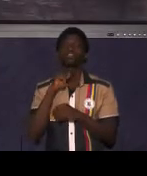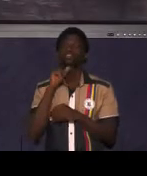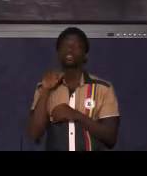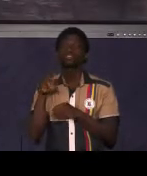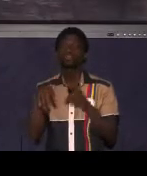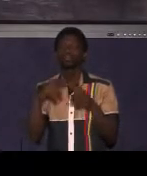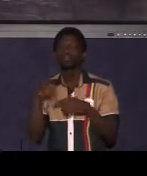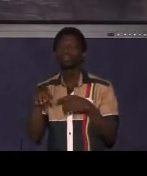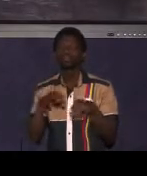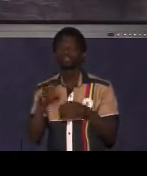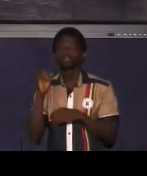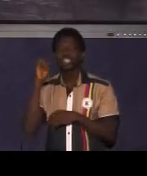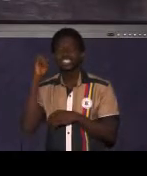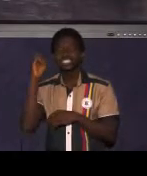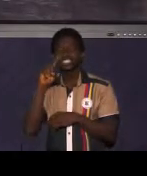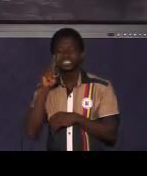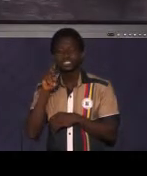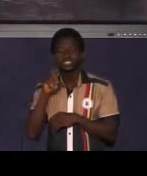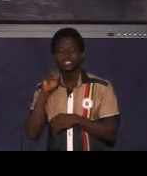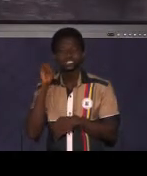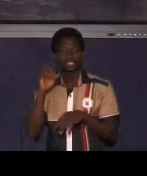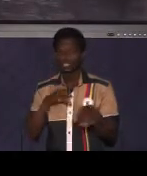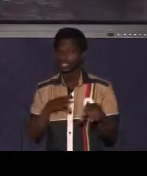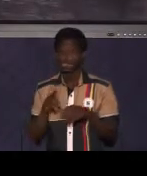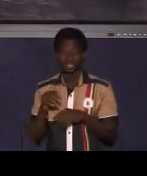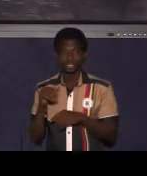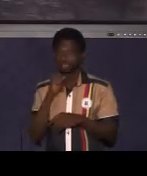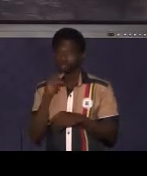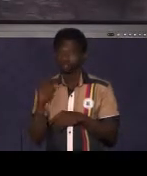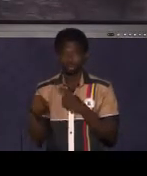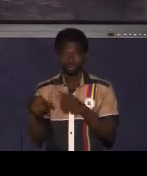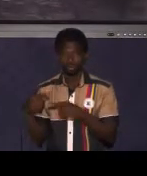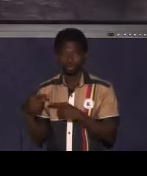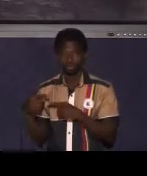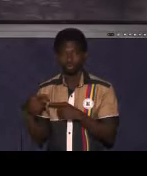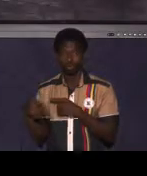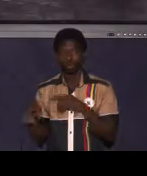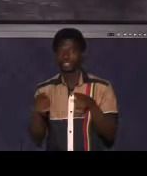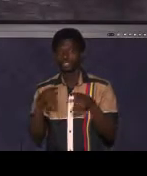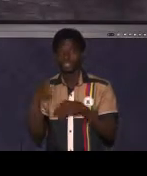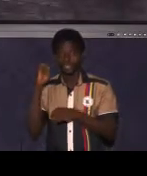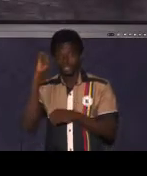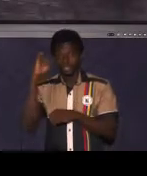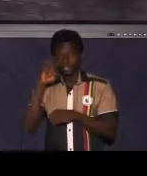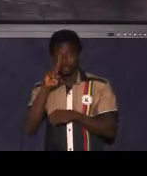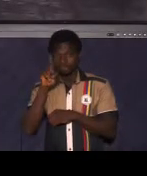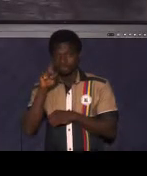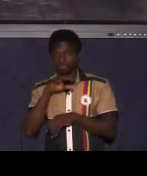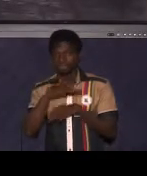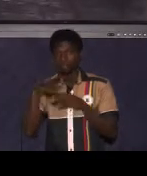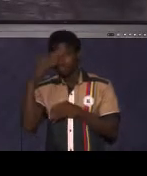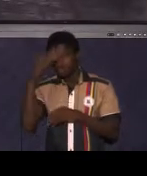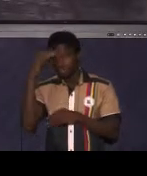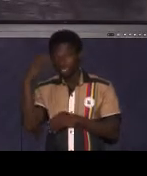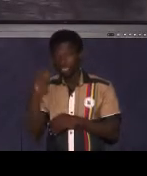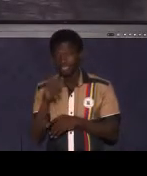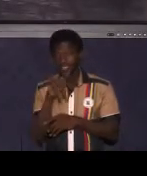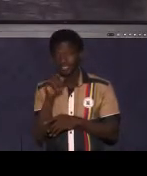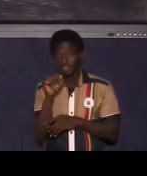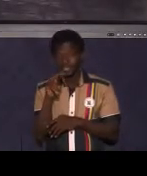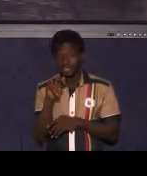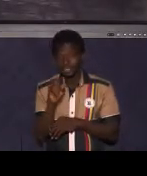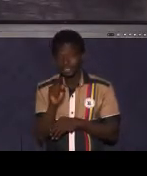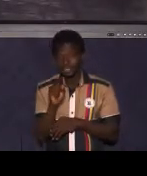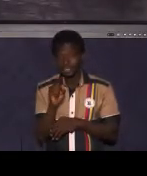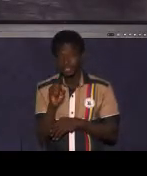He does not go. Does he? He didn't go. Did he? Don't